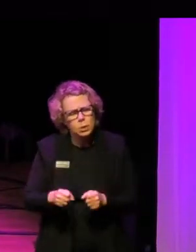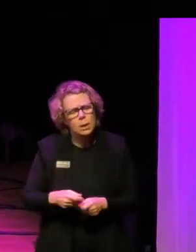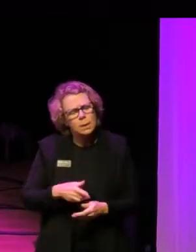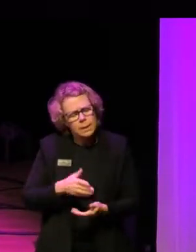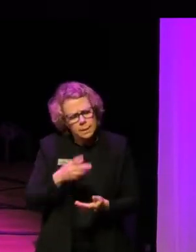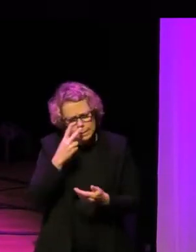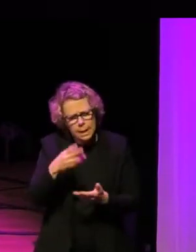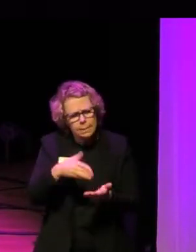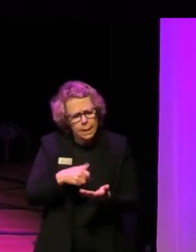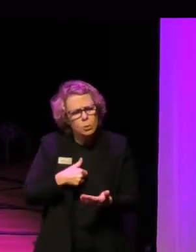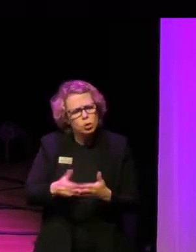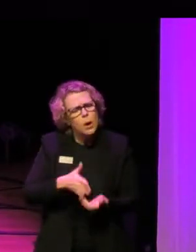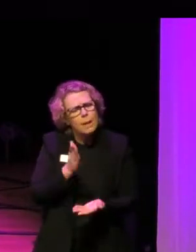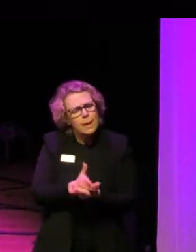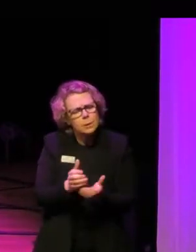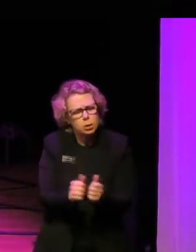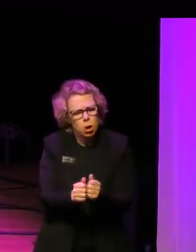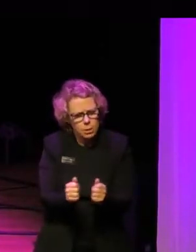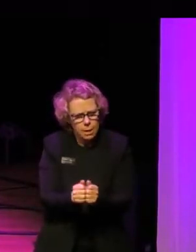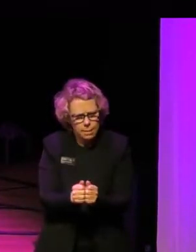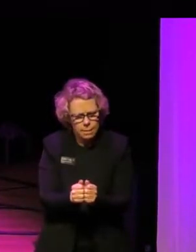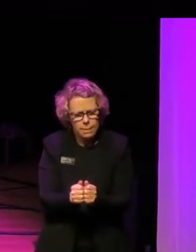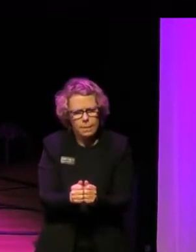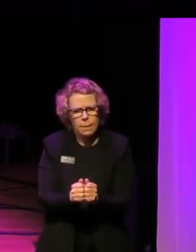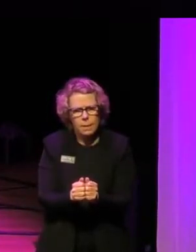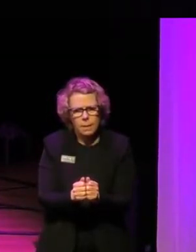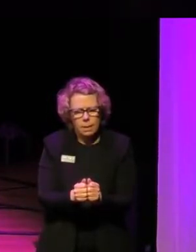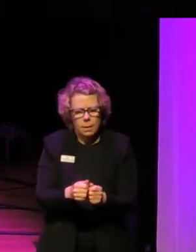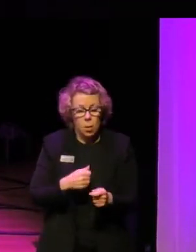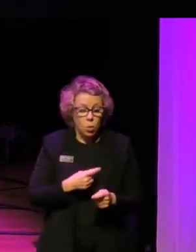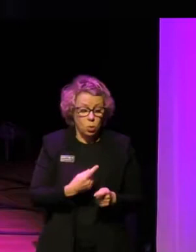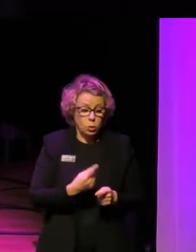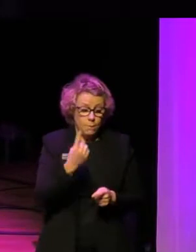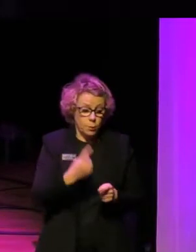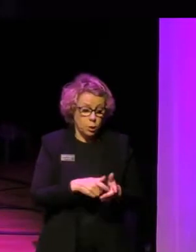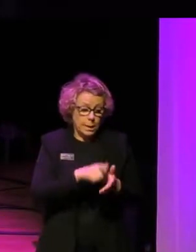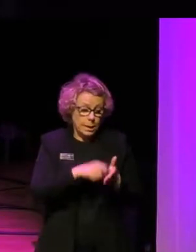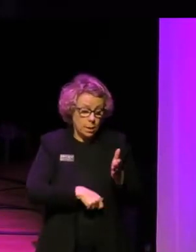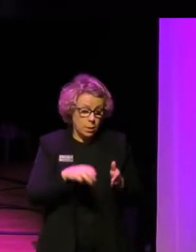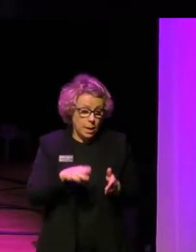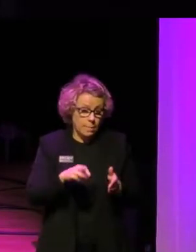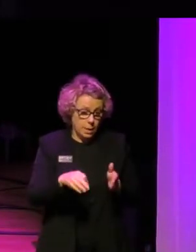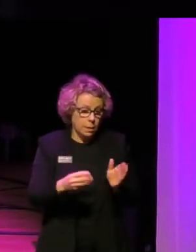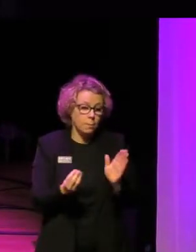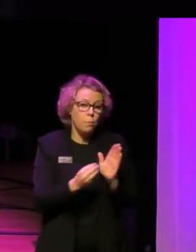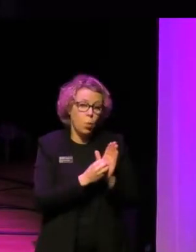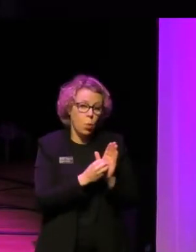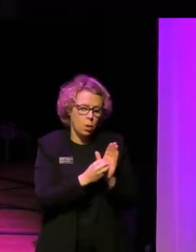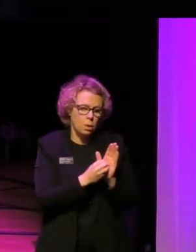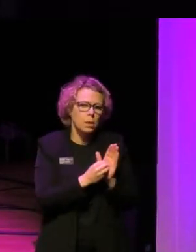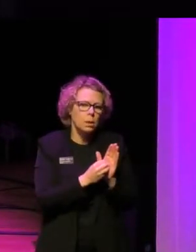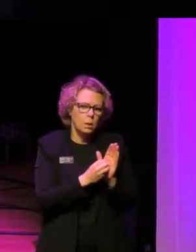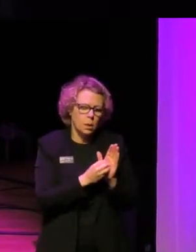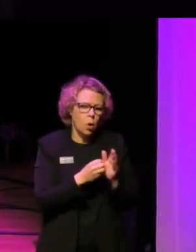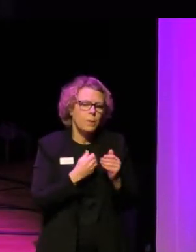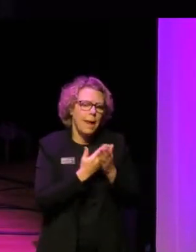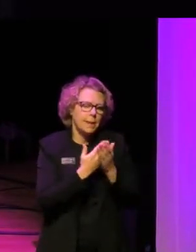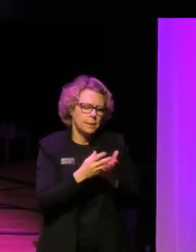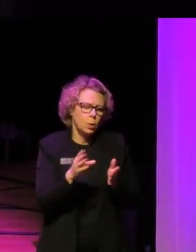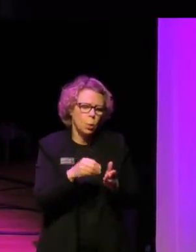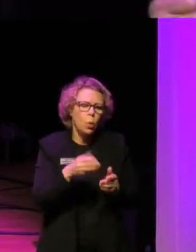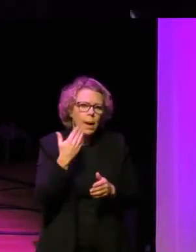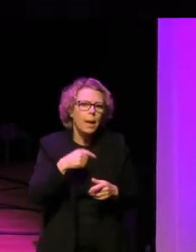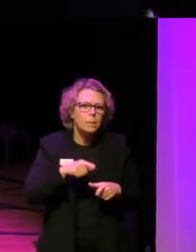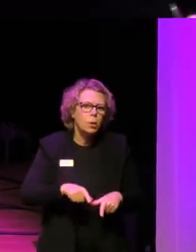things, they're the right things to do. And again, drawing back to the Universal Declaration of Human Rights, you may discover what's right to